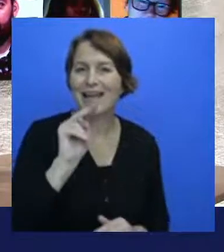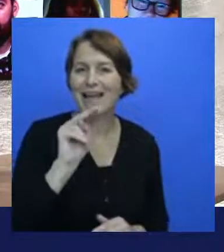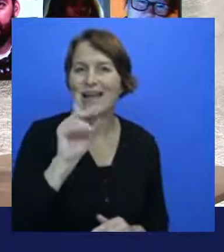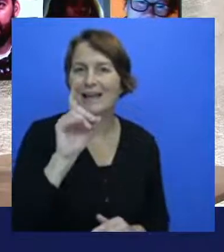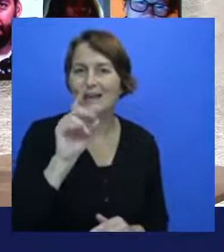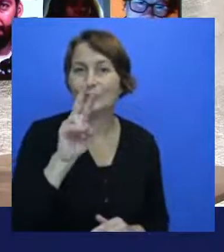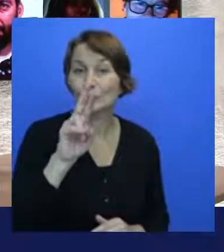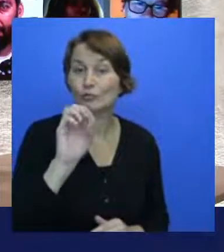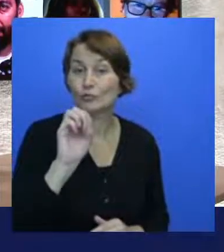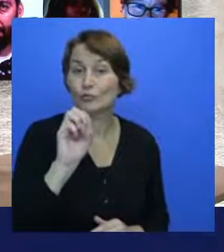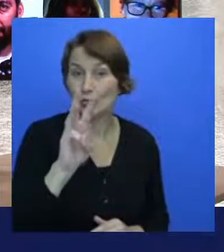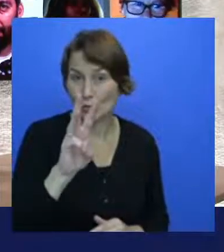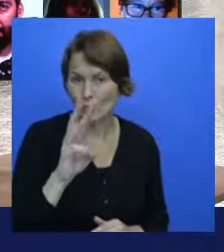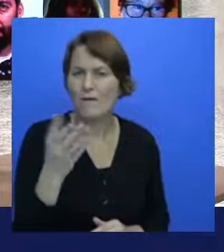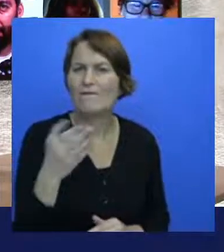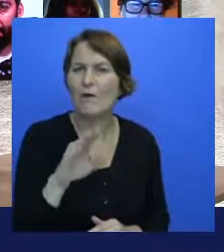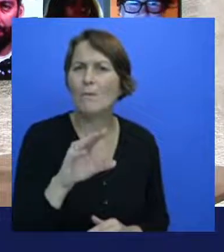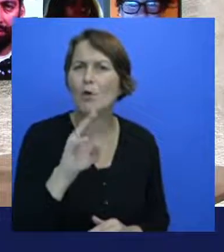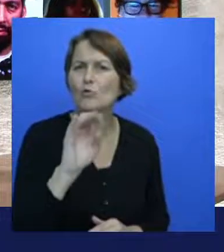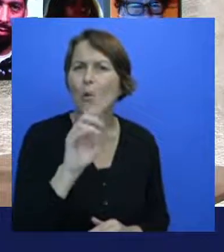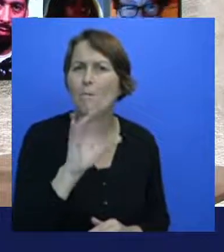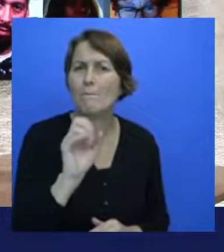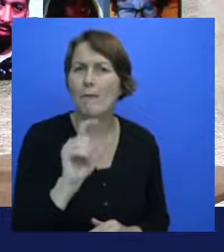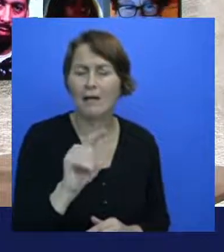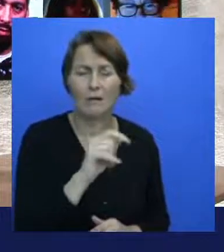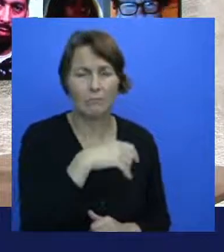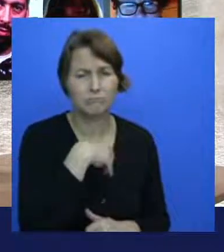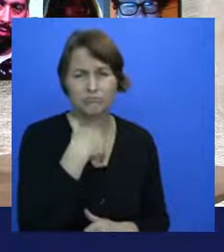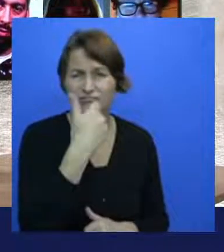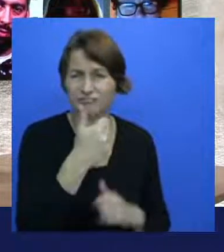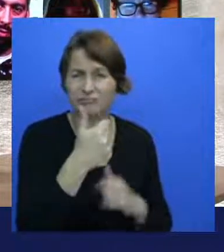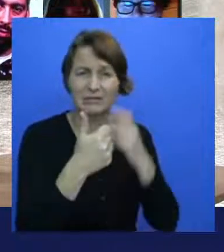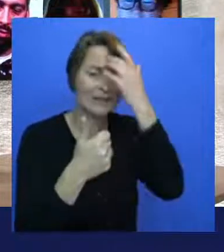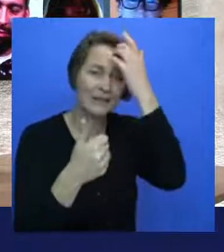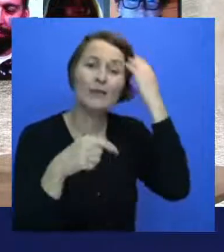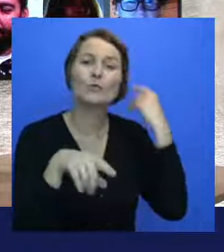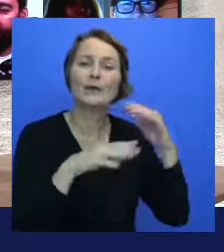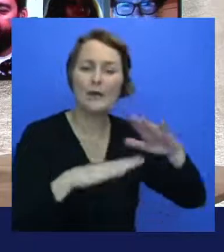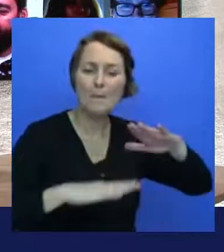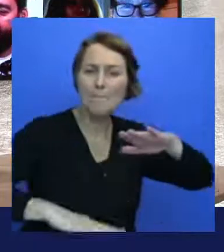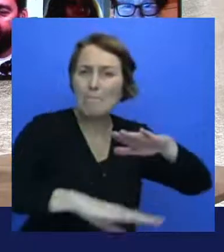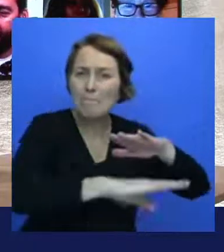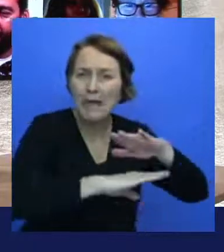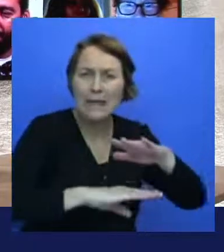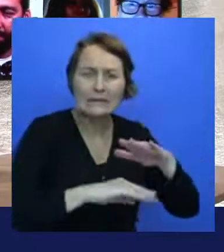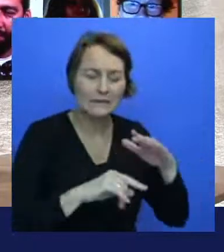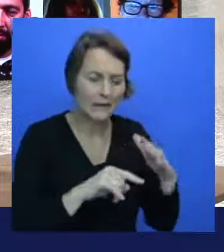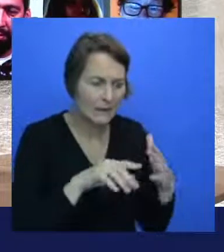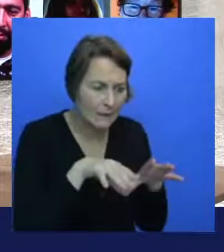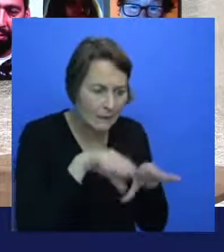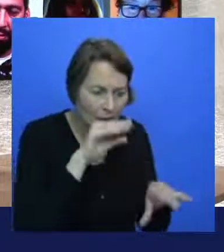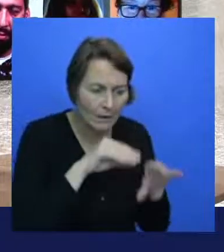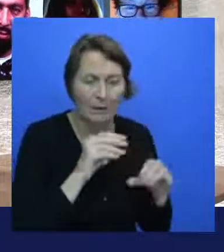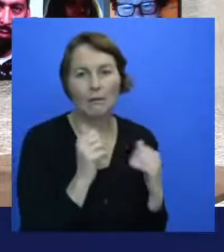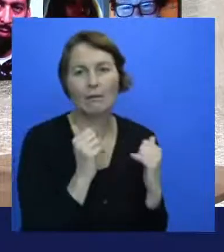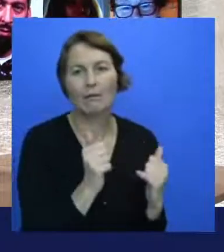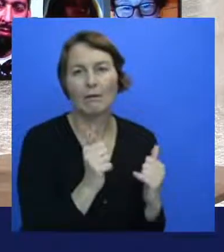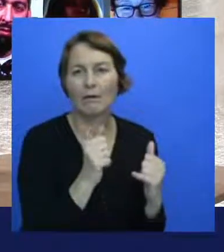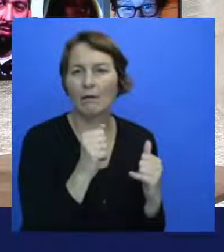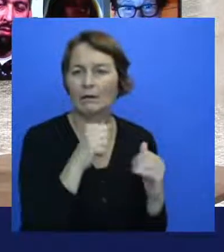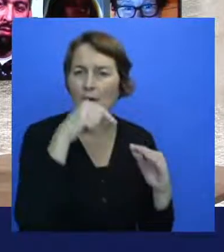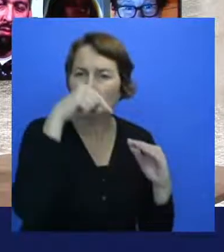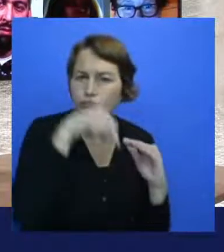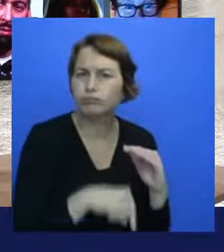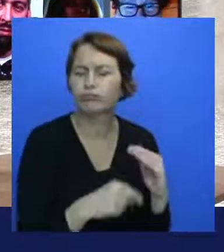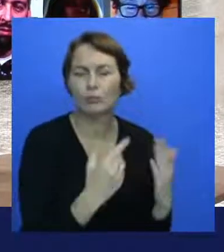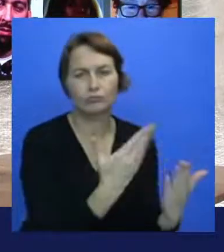great, and you learn the basics. It's well taught. Absolutely recommend it. And as far as it goes